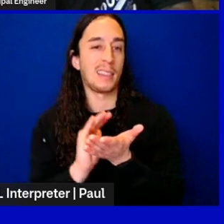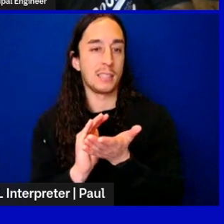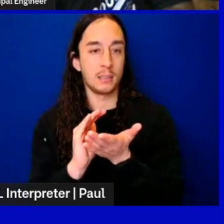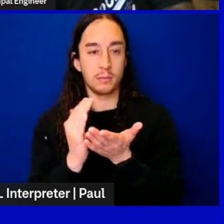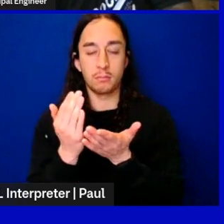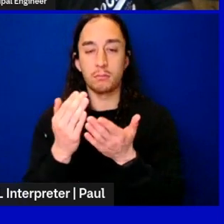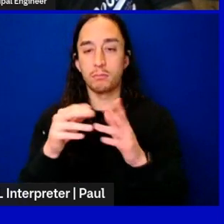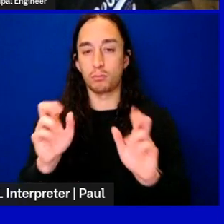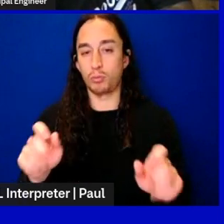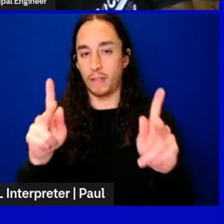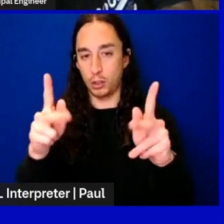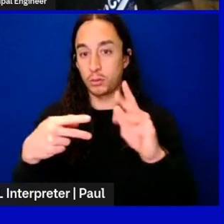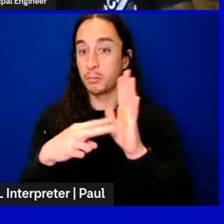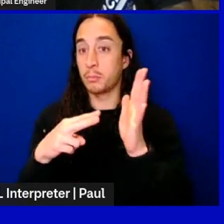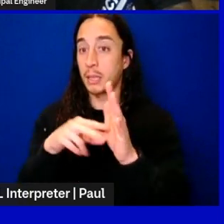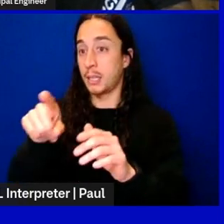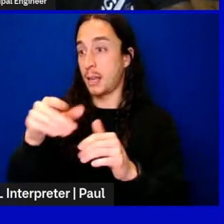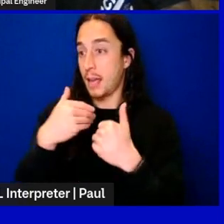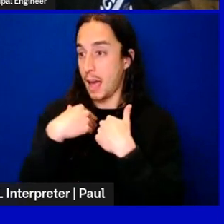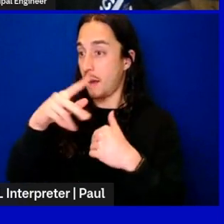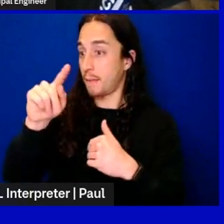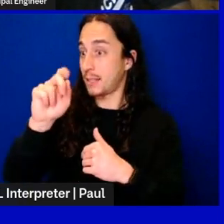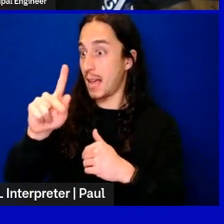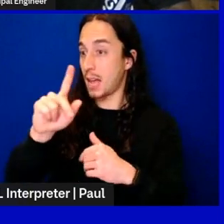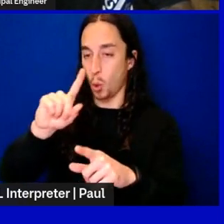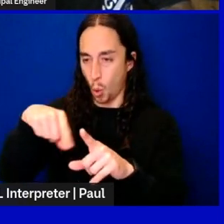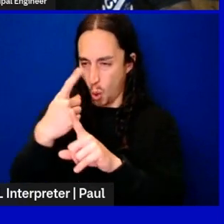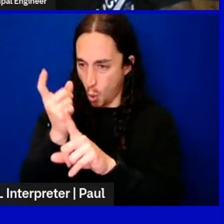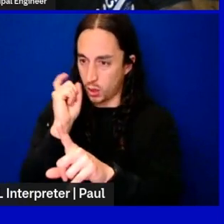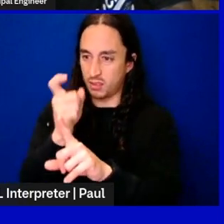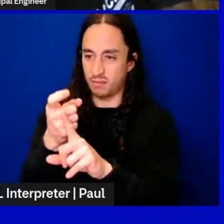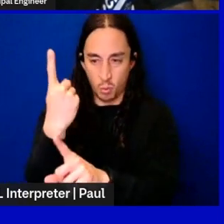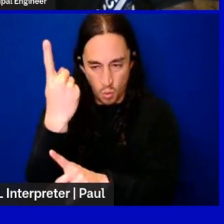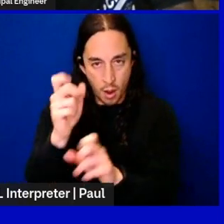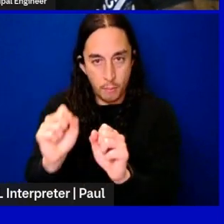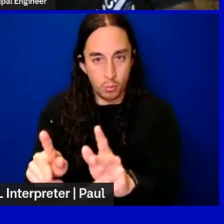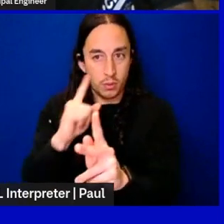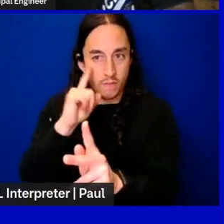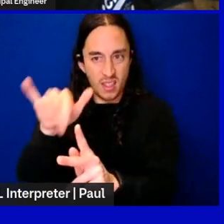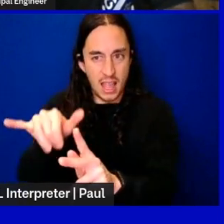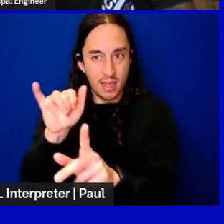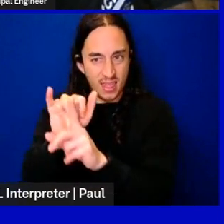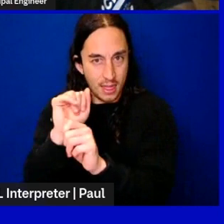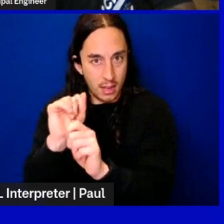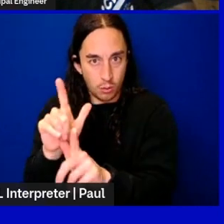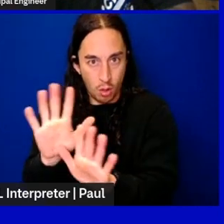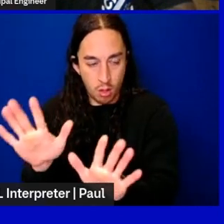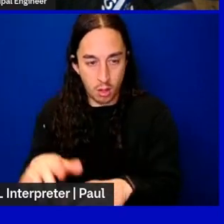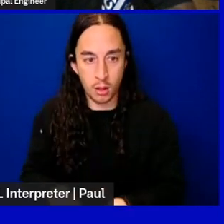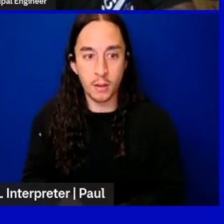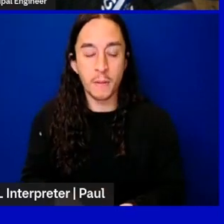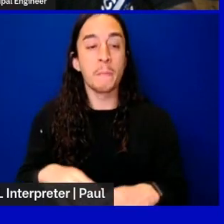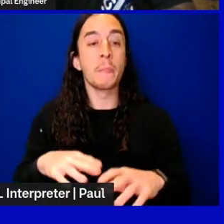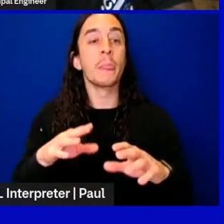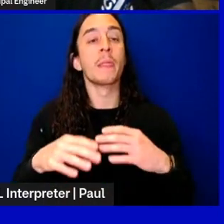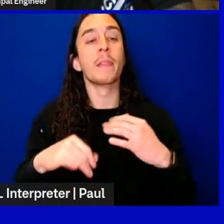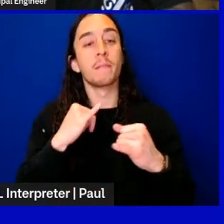particular task, you should only give the required permission, not the full permission. And finally, make use of multiple factor